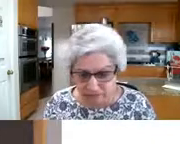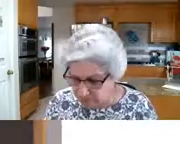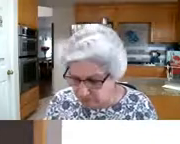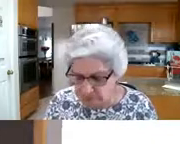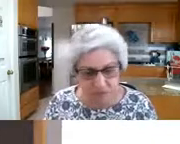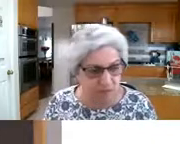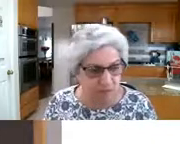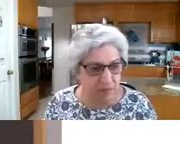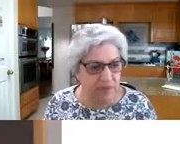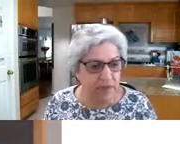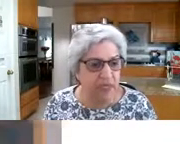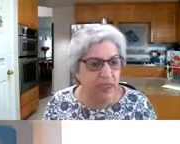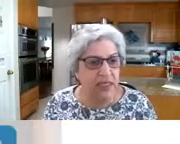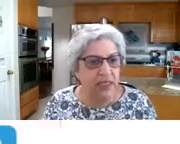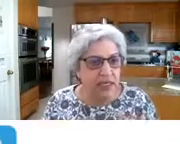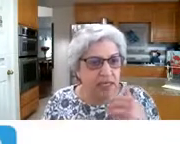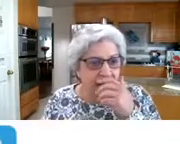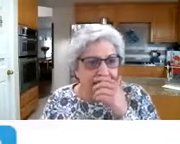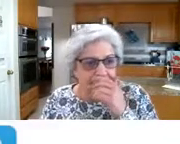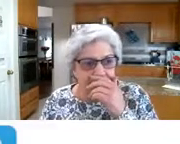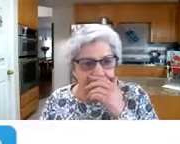public.